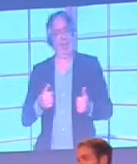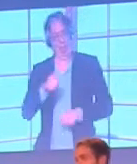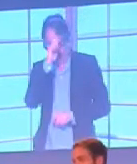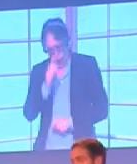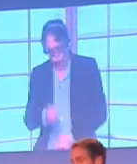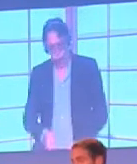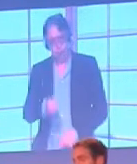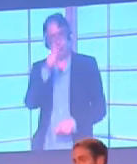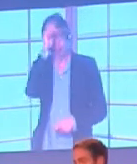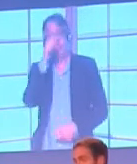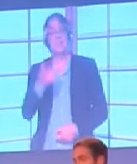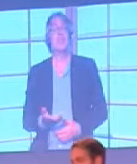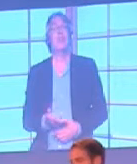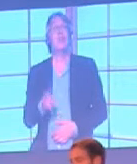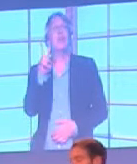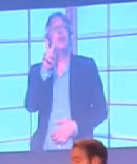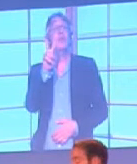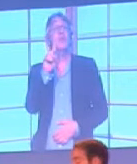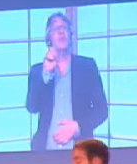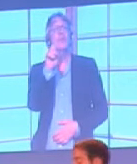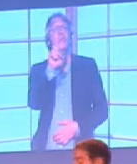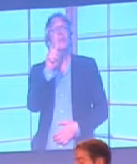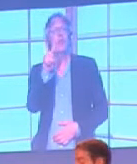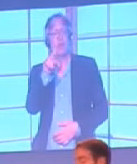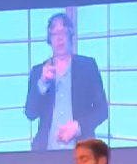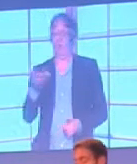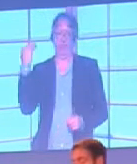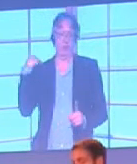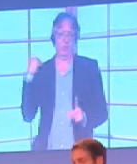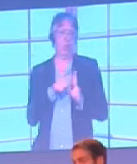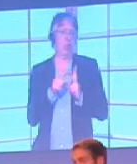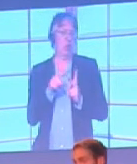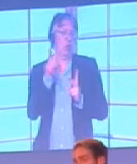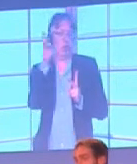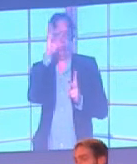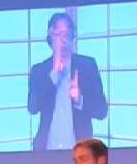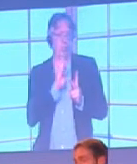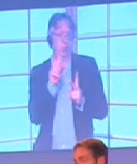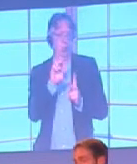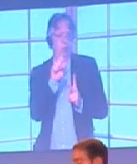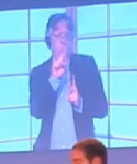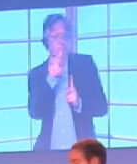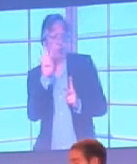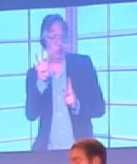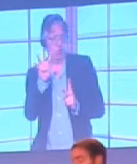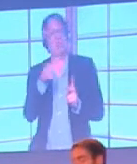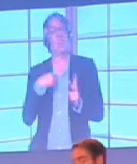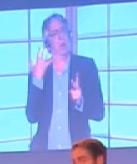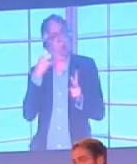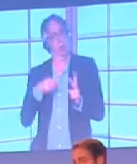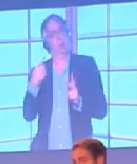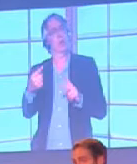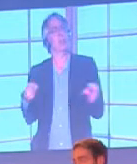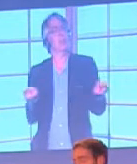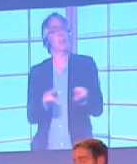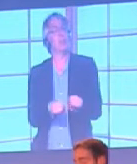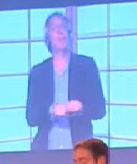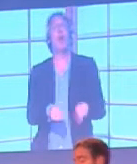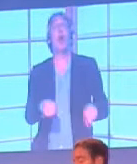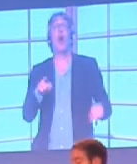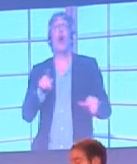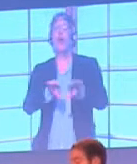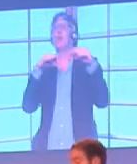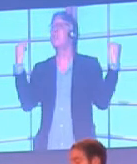in 2012, like in Brazil, in 2016, football stadiums will be tobacco-free. And